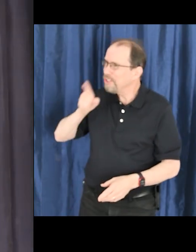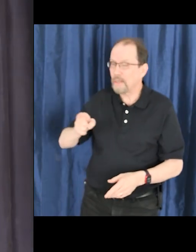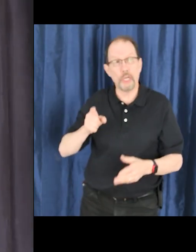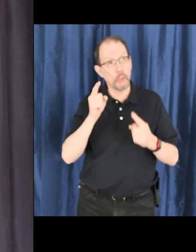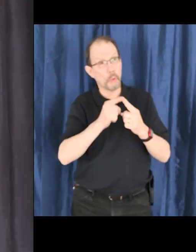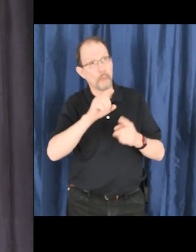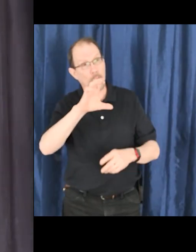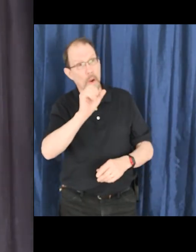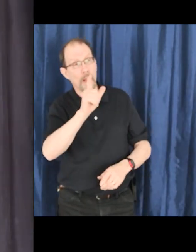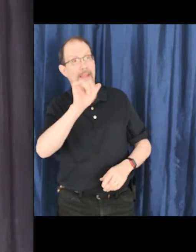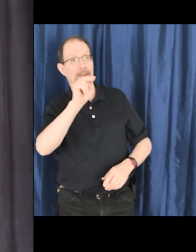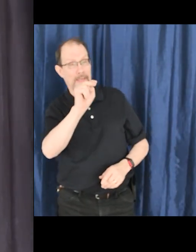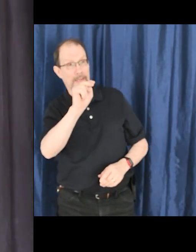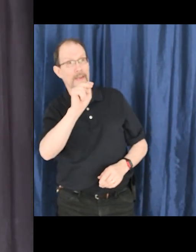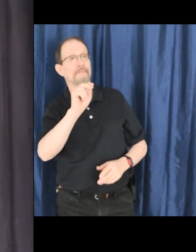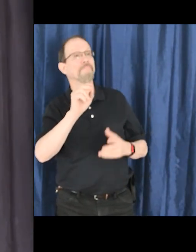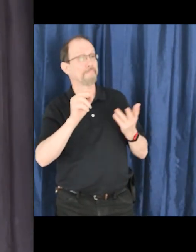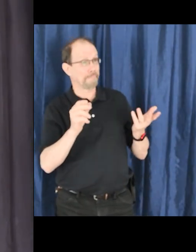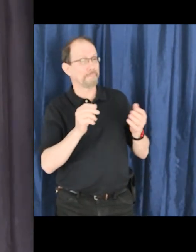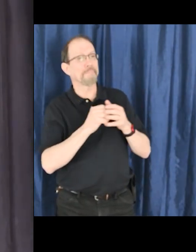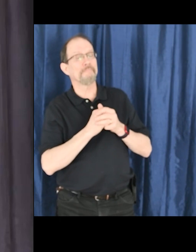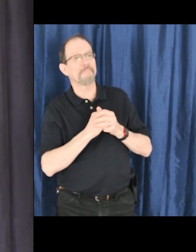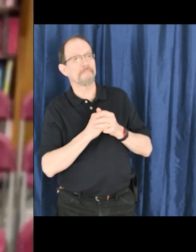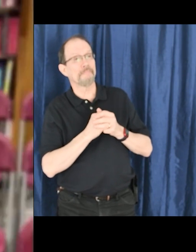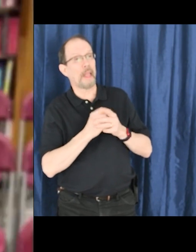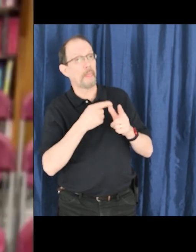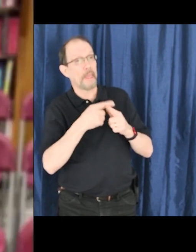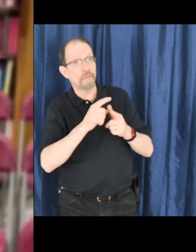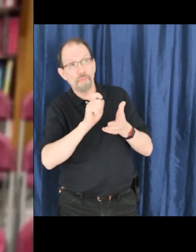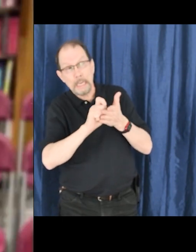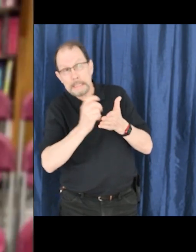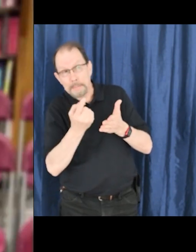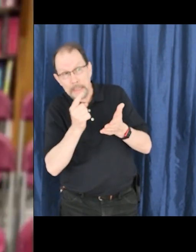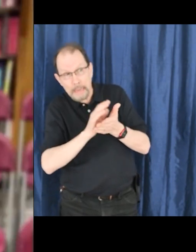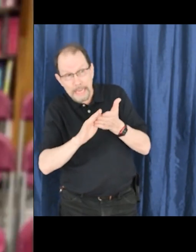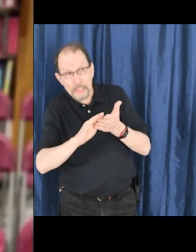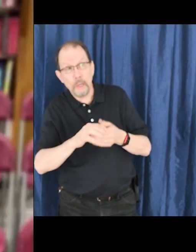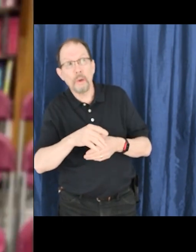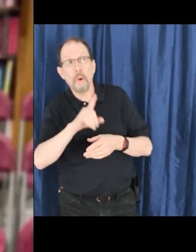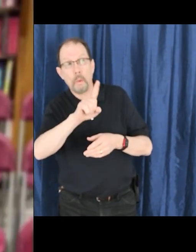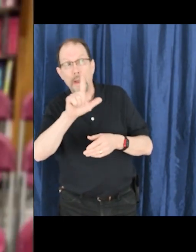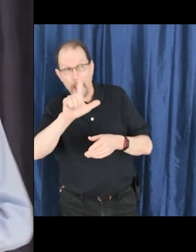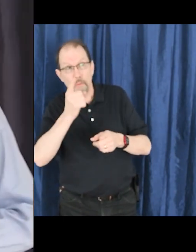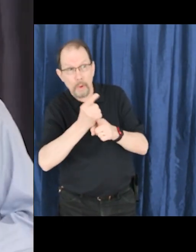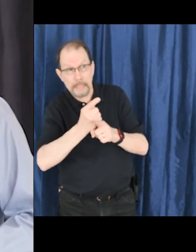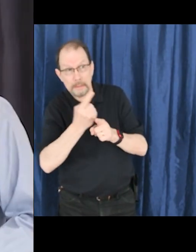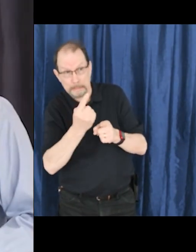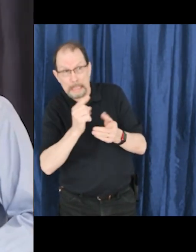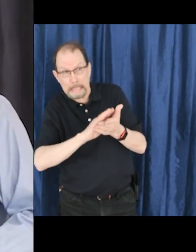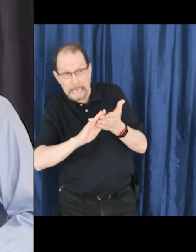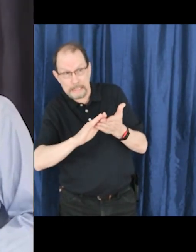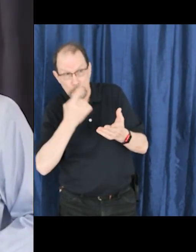To Colin C-O-L-I-N 1L, yes, write something nice if you could Thank you